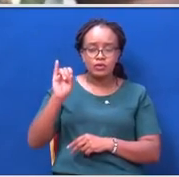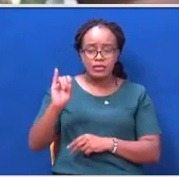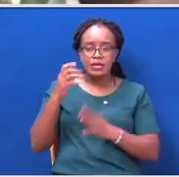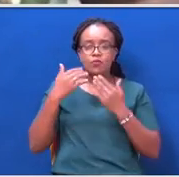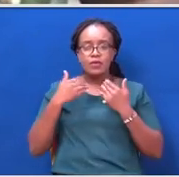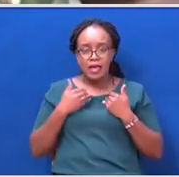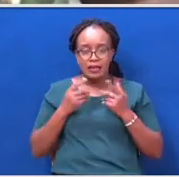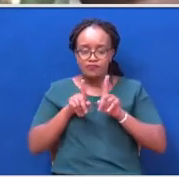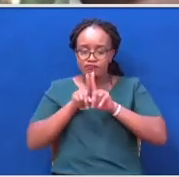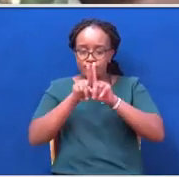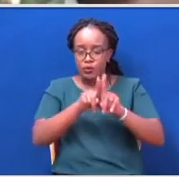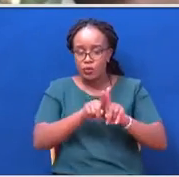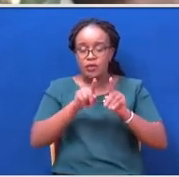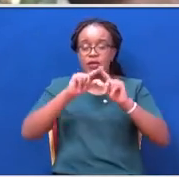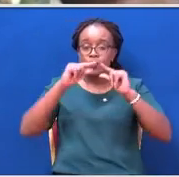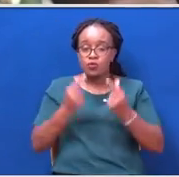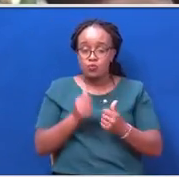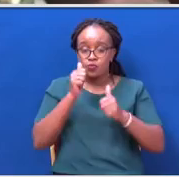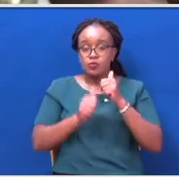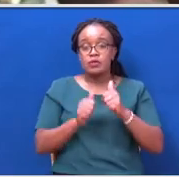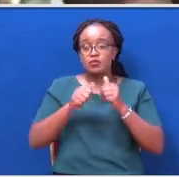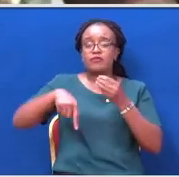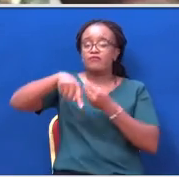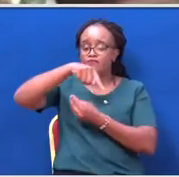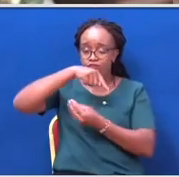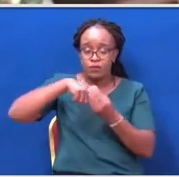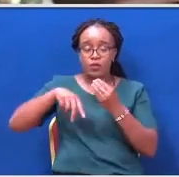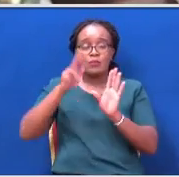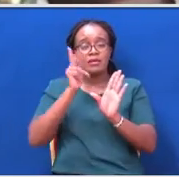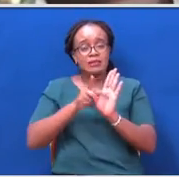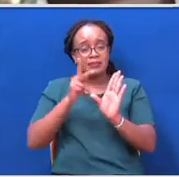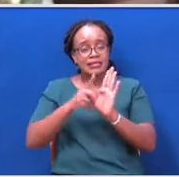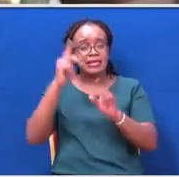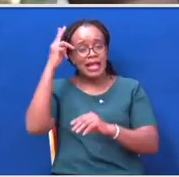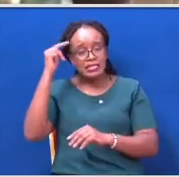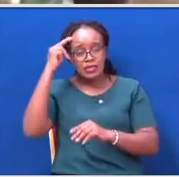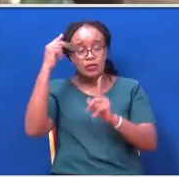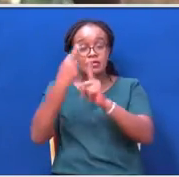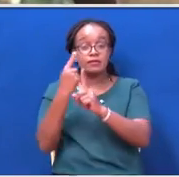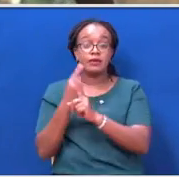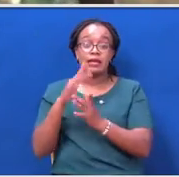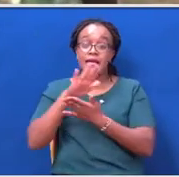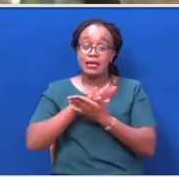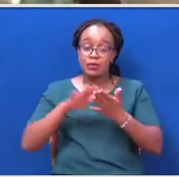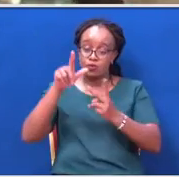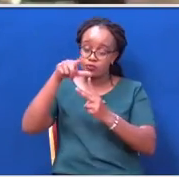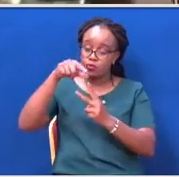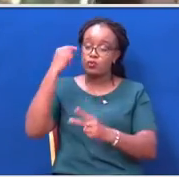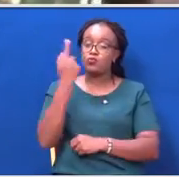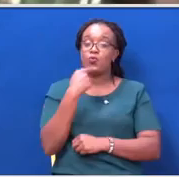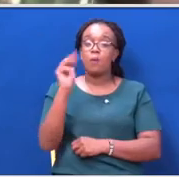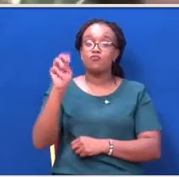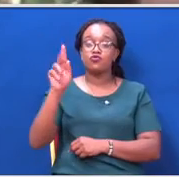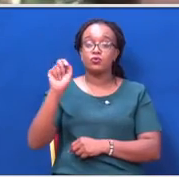going around. We have participated. We have gone into diaspora, Kajiado and the like. And we have settled on